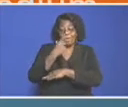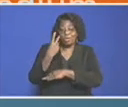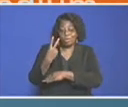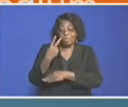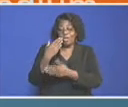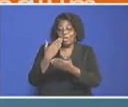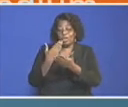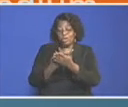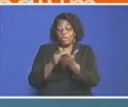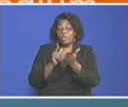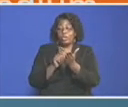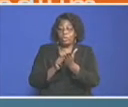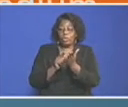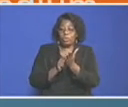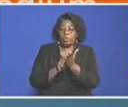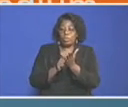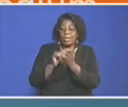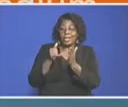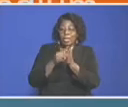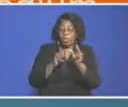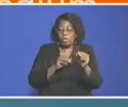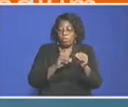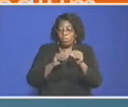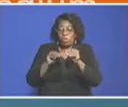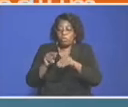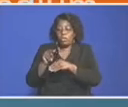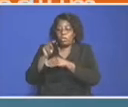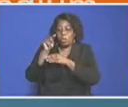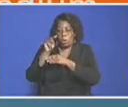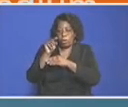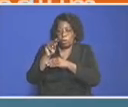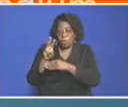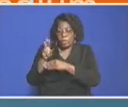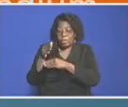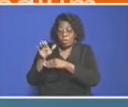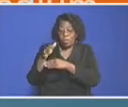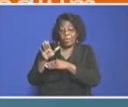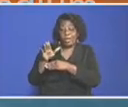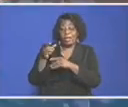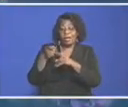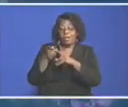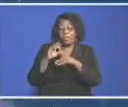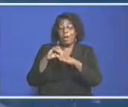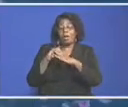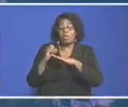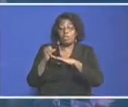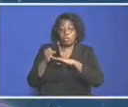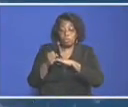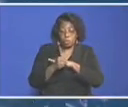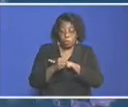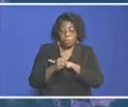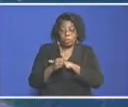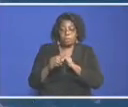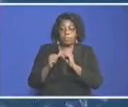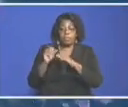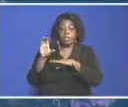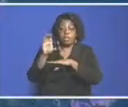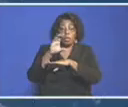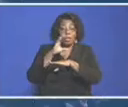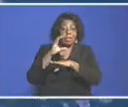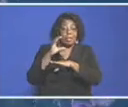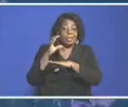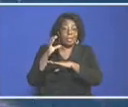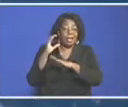news, however, is that it will be moving towards the north and west, and that will keep it away from our shores. Satellite pictures are showing